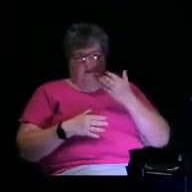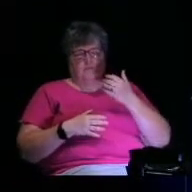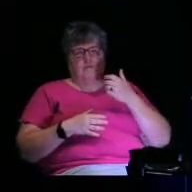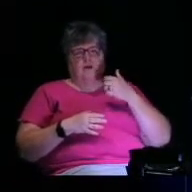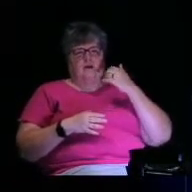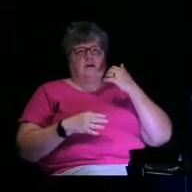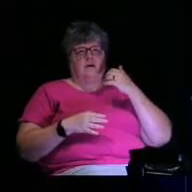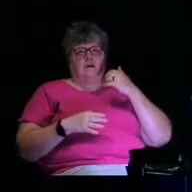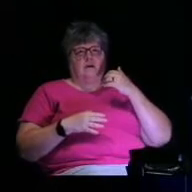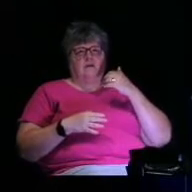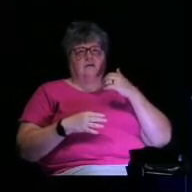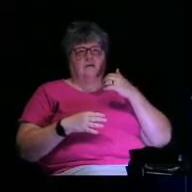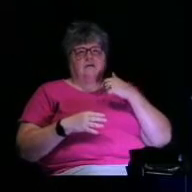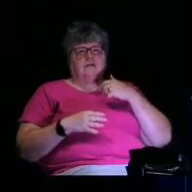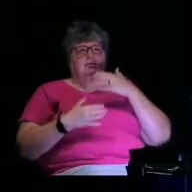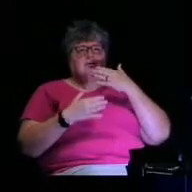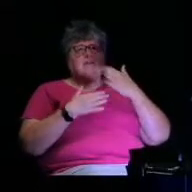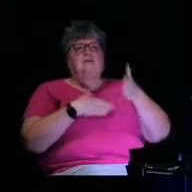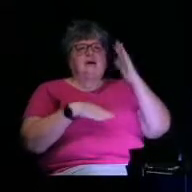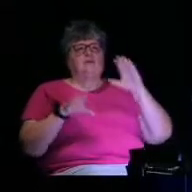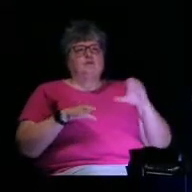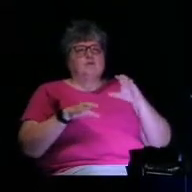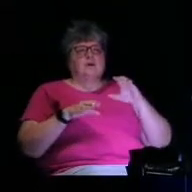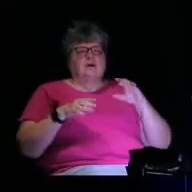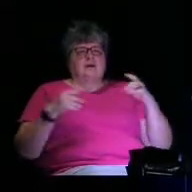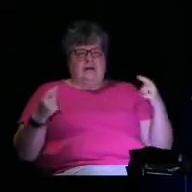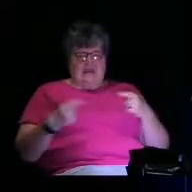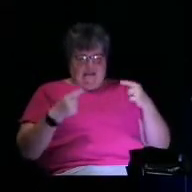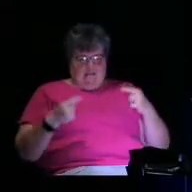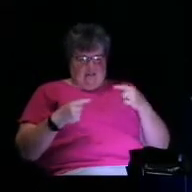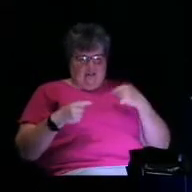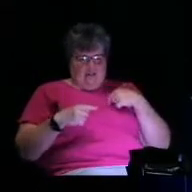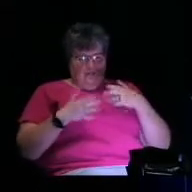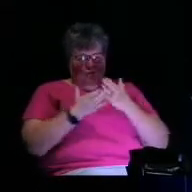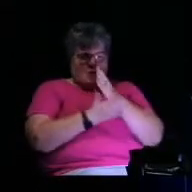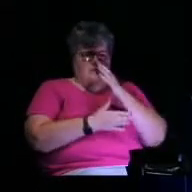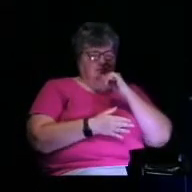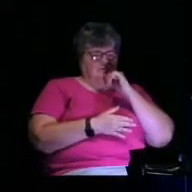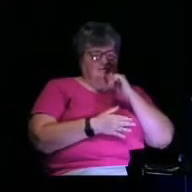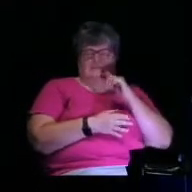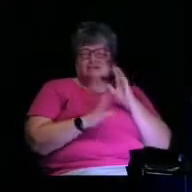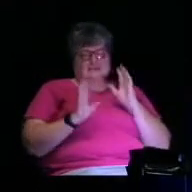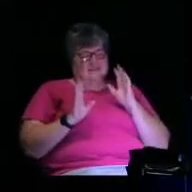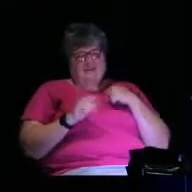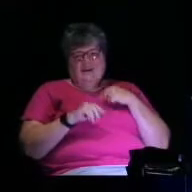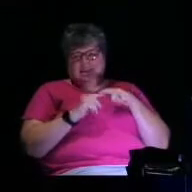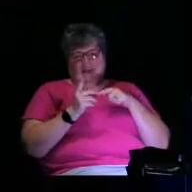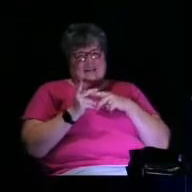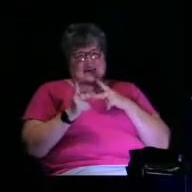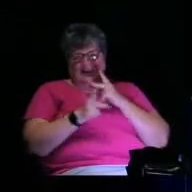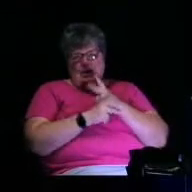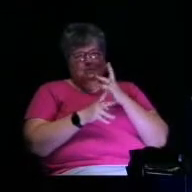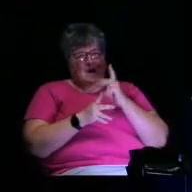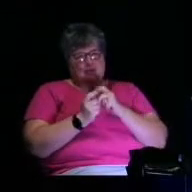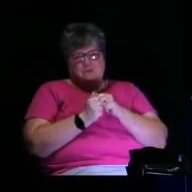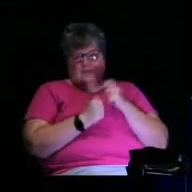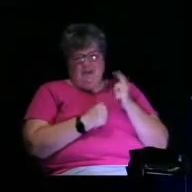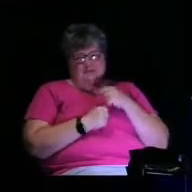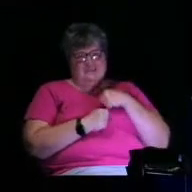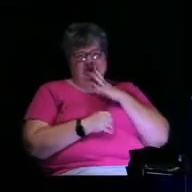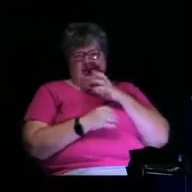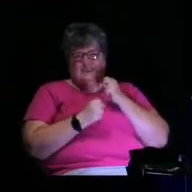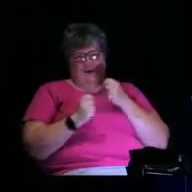should be God's will, than for doing evil. For Christ also suffered once for sins, the righteous for the unrighteous, that he might bring us to God, being put to death in the flesh, but